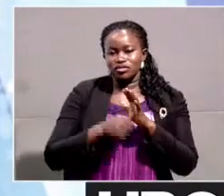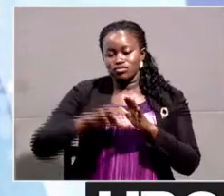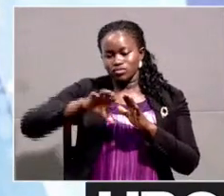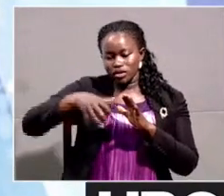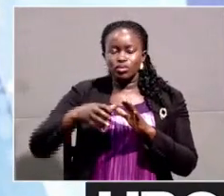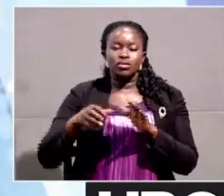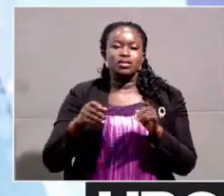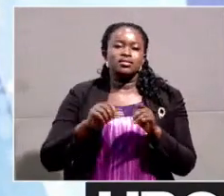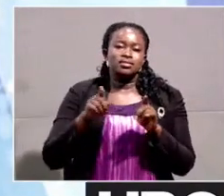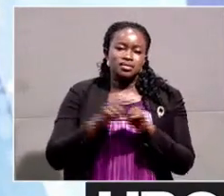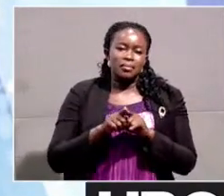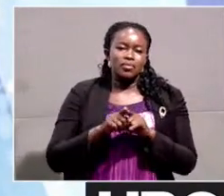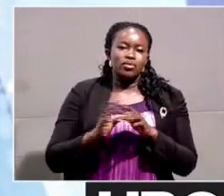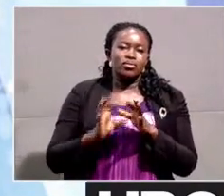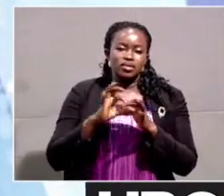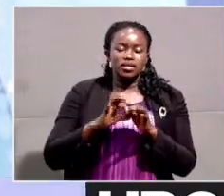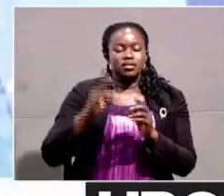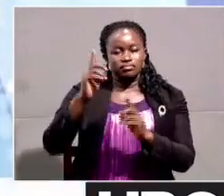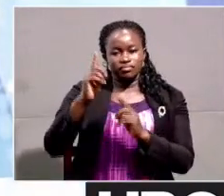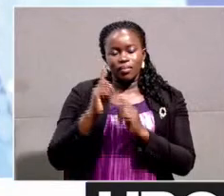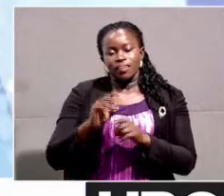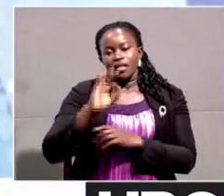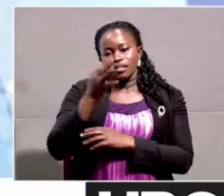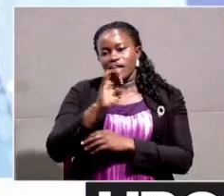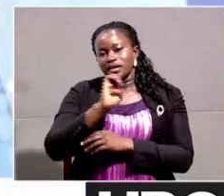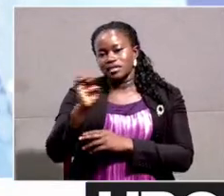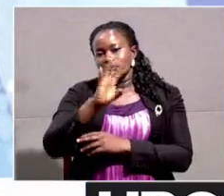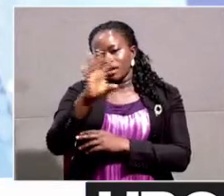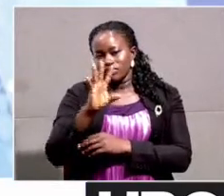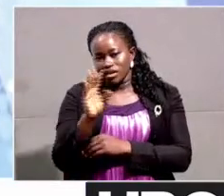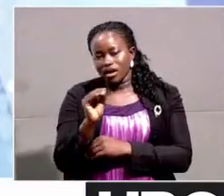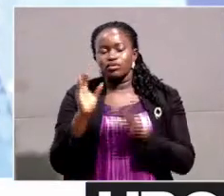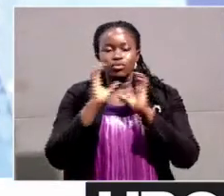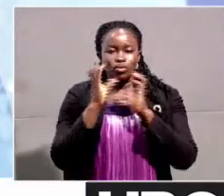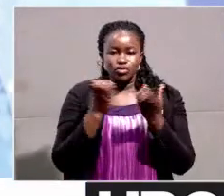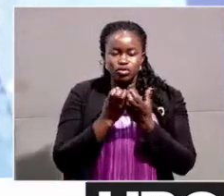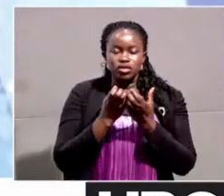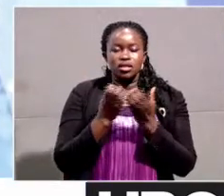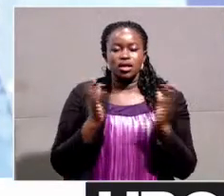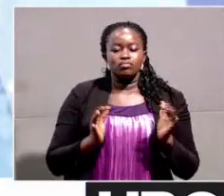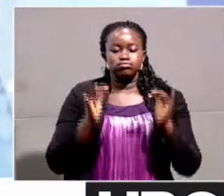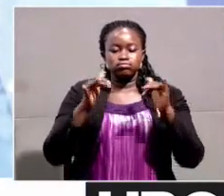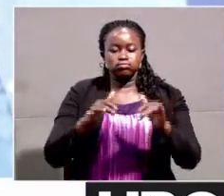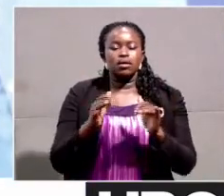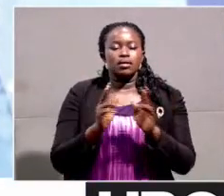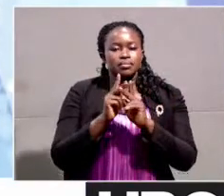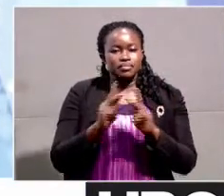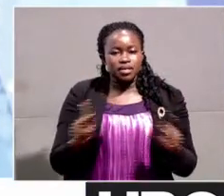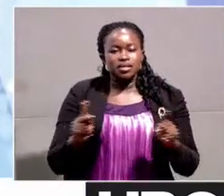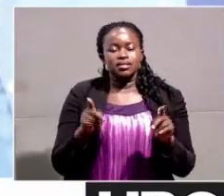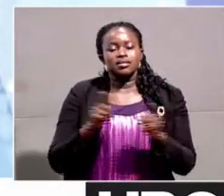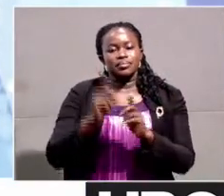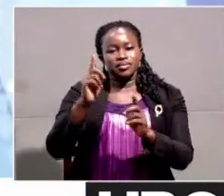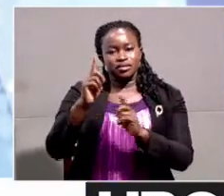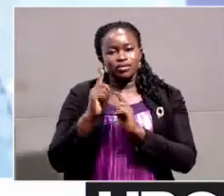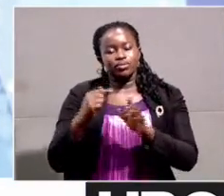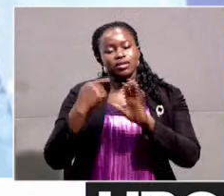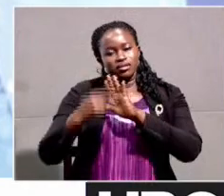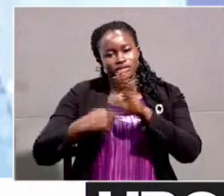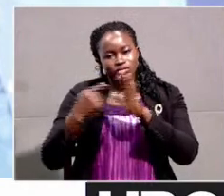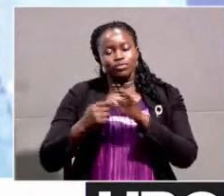connected to security. The third East African Community Heads of State Conclave on the peace and security situation in the